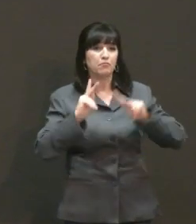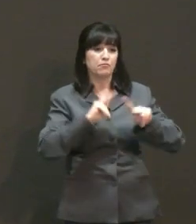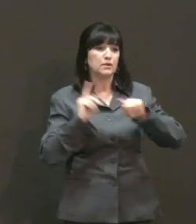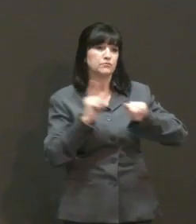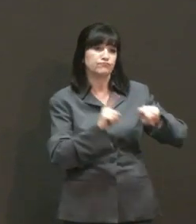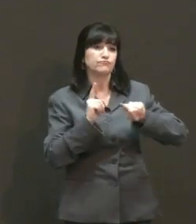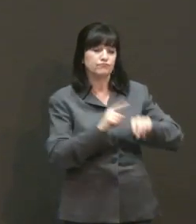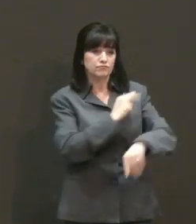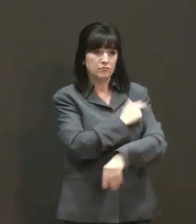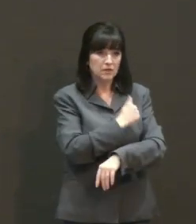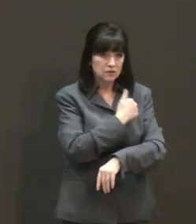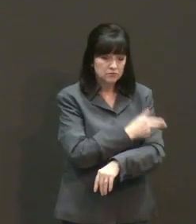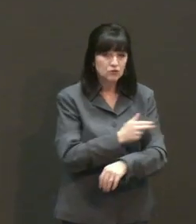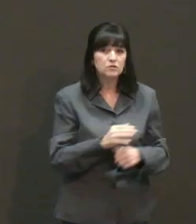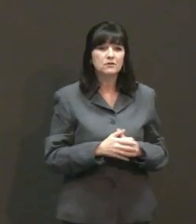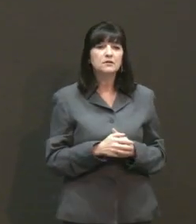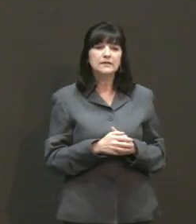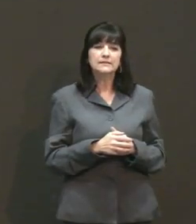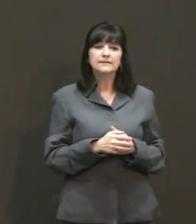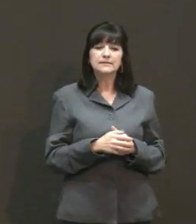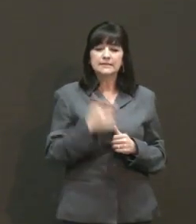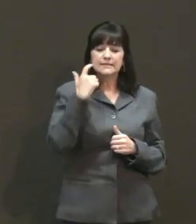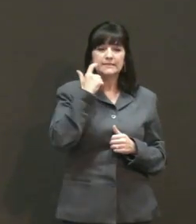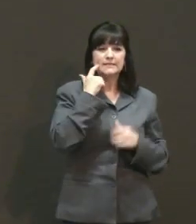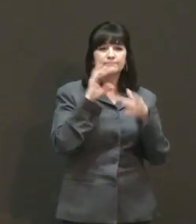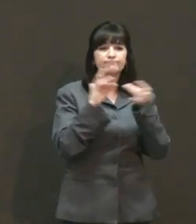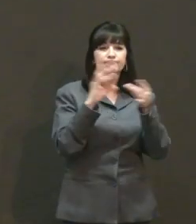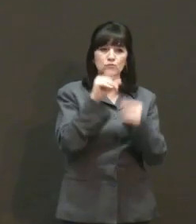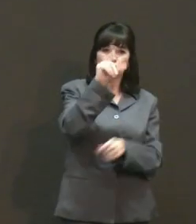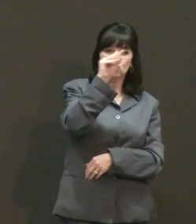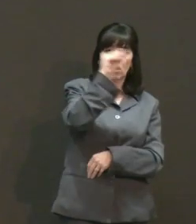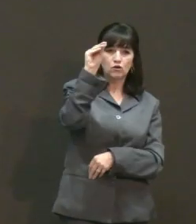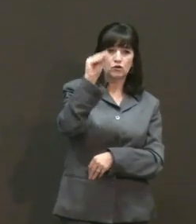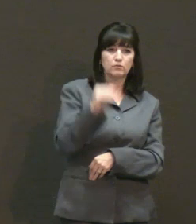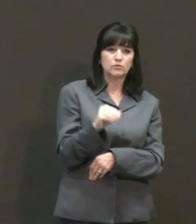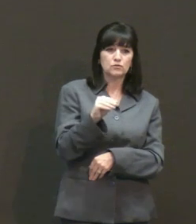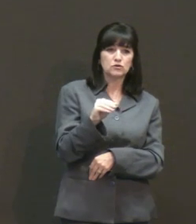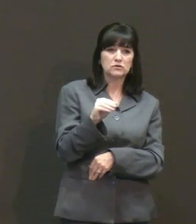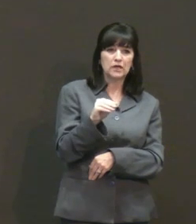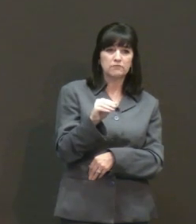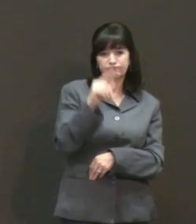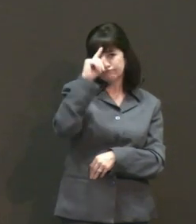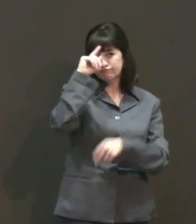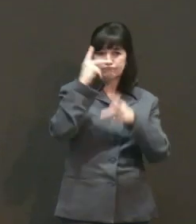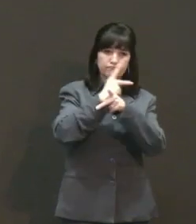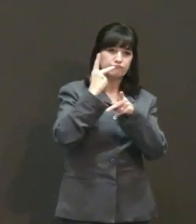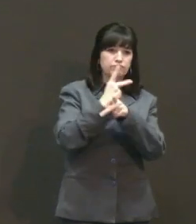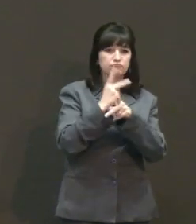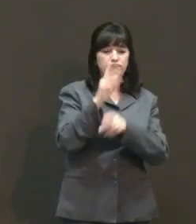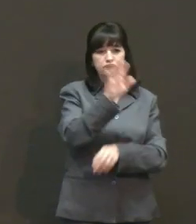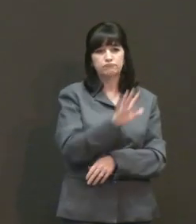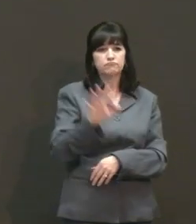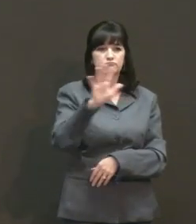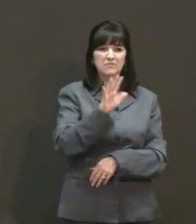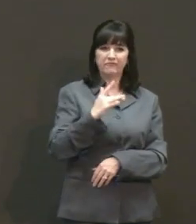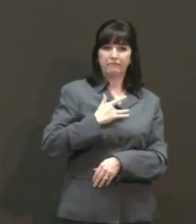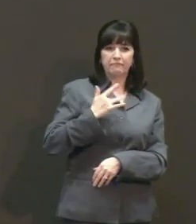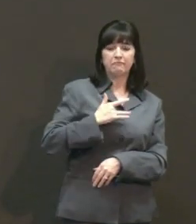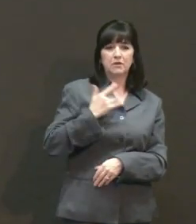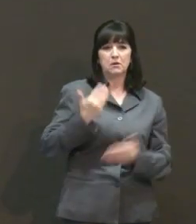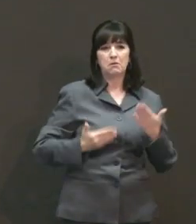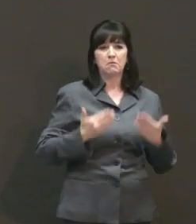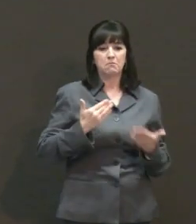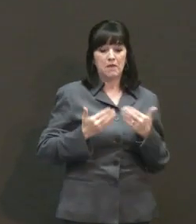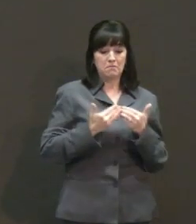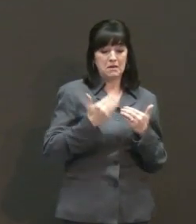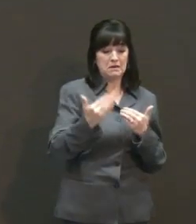talked about the 20% benchmark. We're a little bit below that right now. We feel that we'll get up to maybe about 500 hospitalizations in